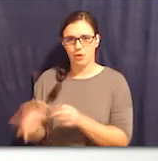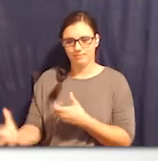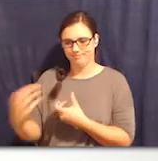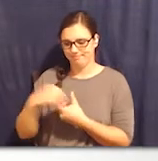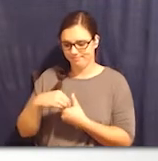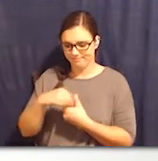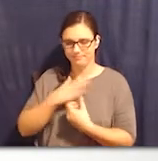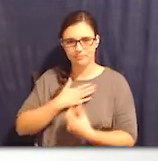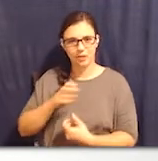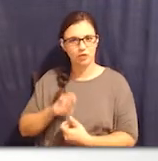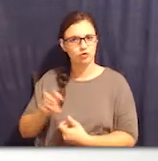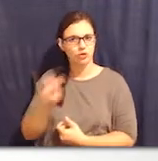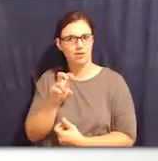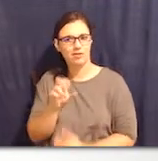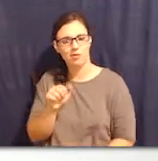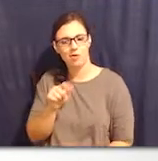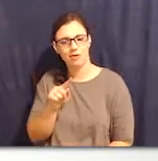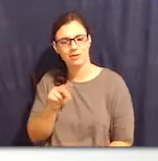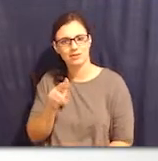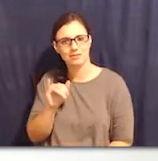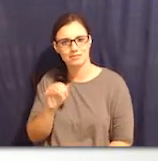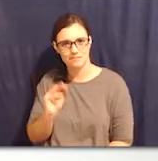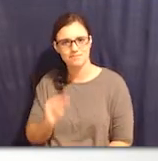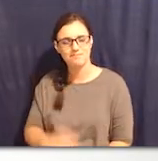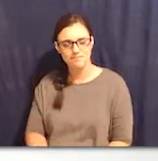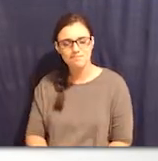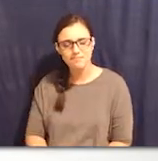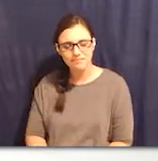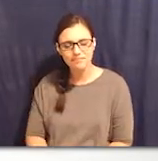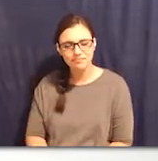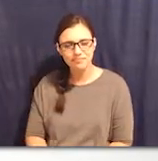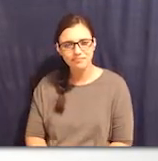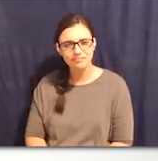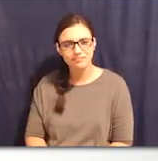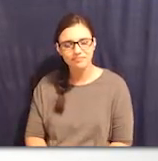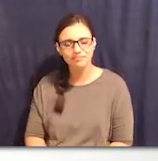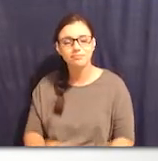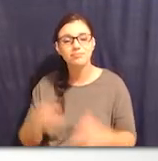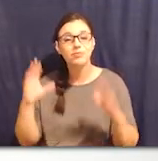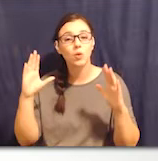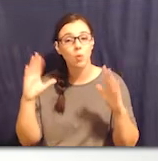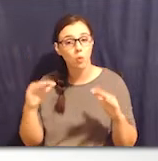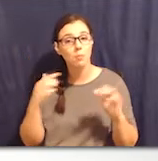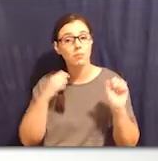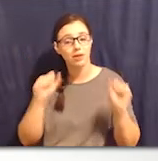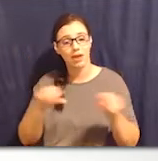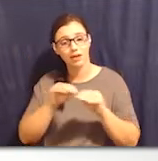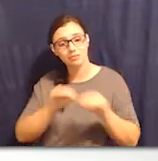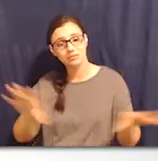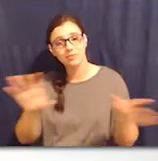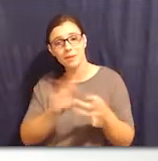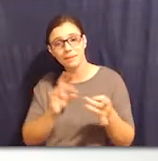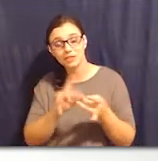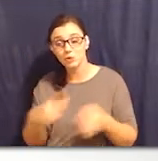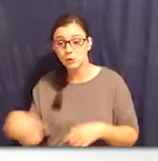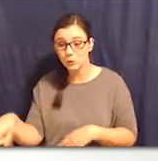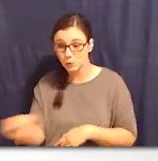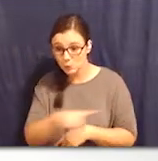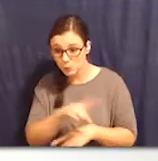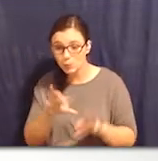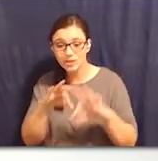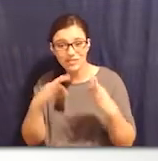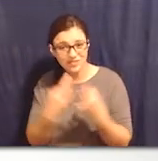It played a crucial role during my journey on the autism spectrum. I hope to send a message